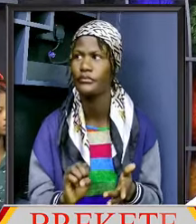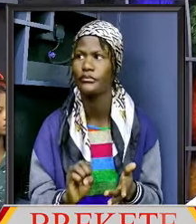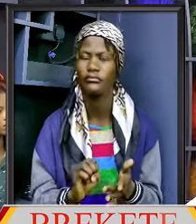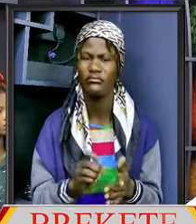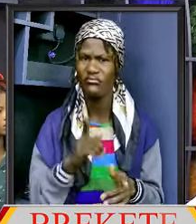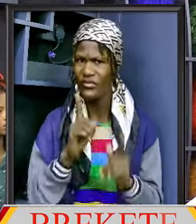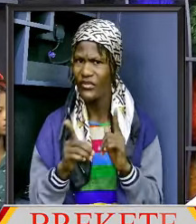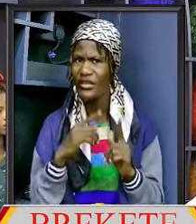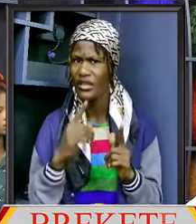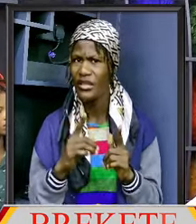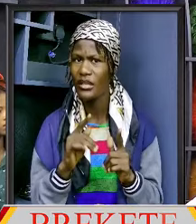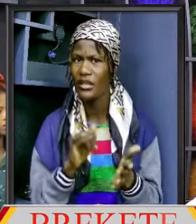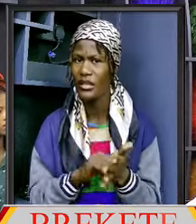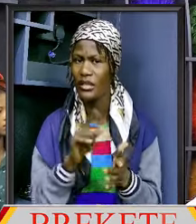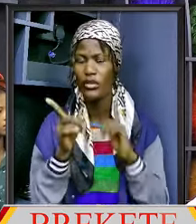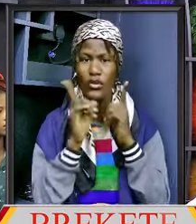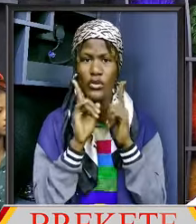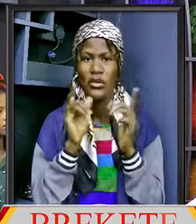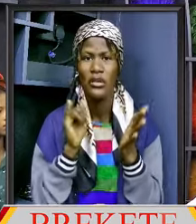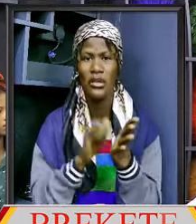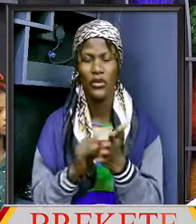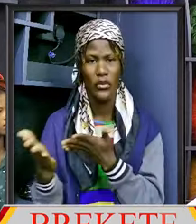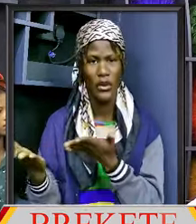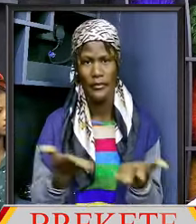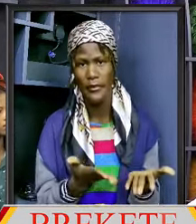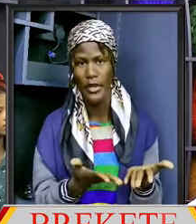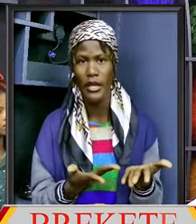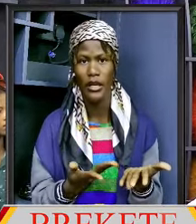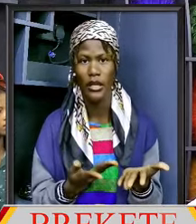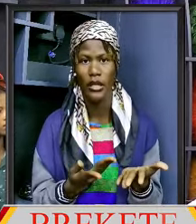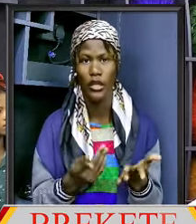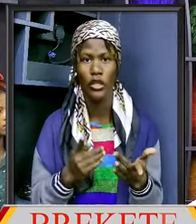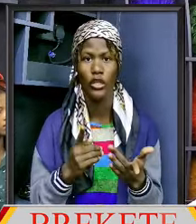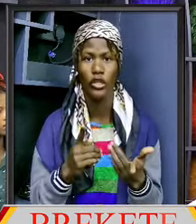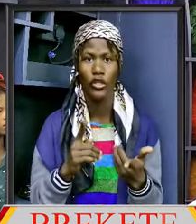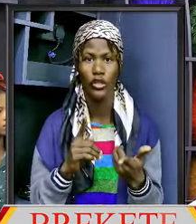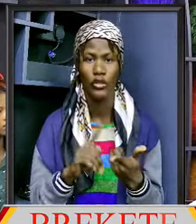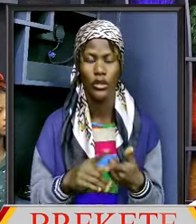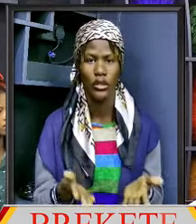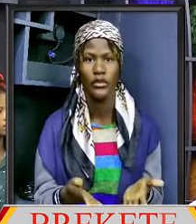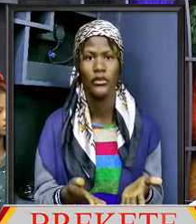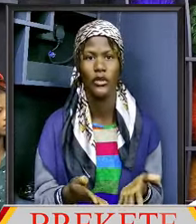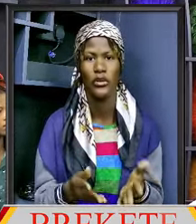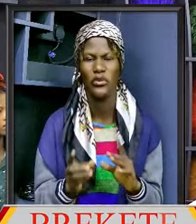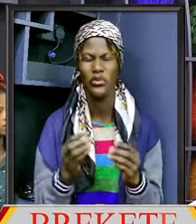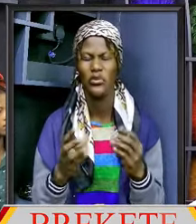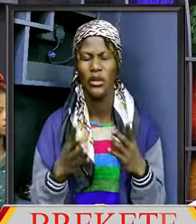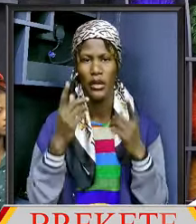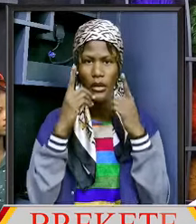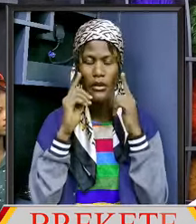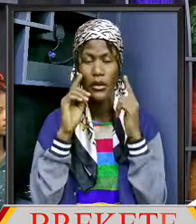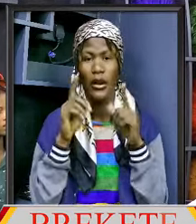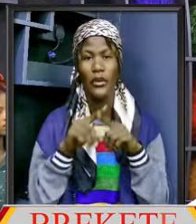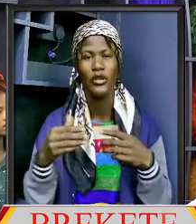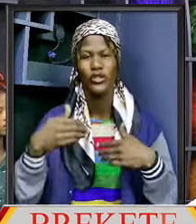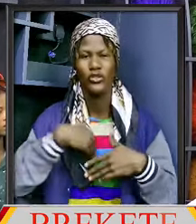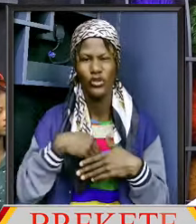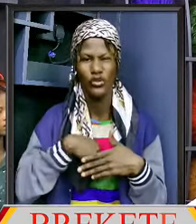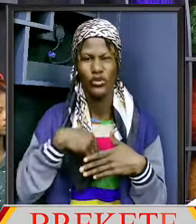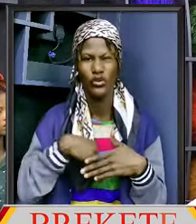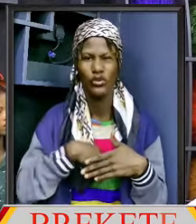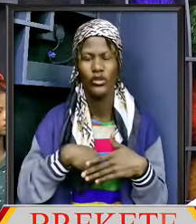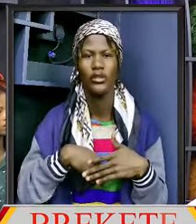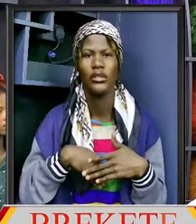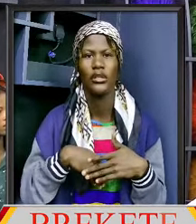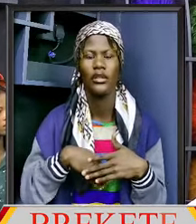talk, now you make us carry consign. We know to carry cry, but the warriors for my idiot. He reached to cry.